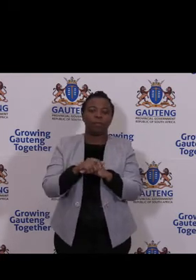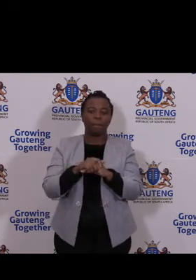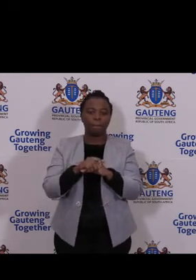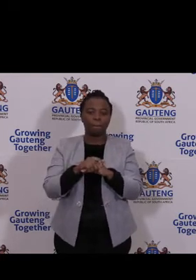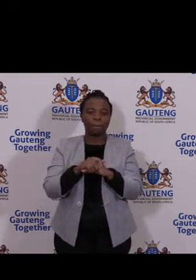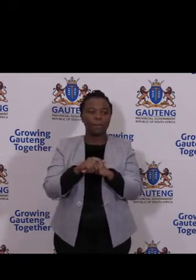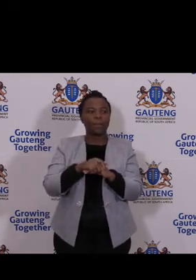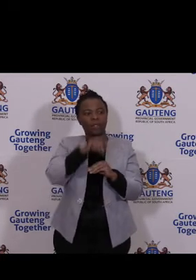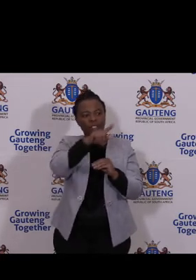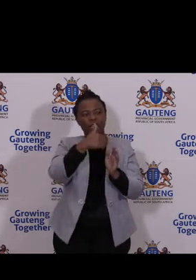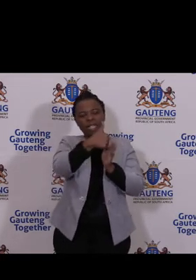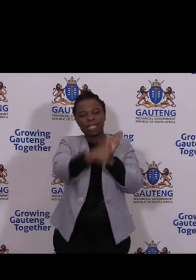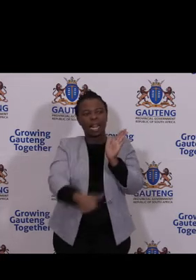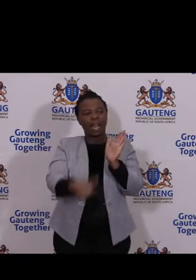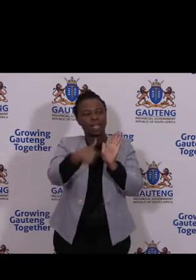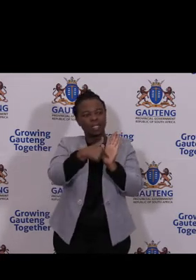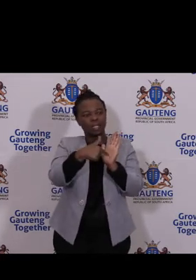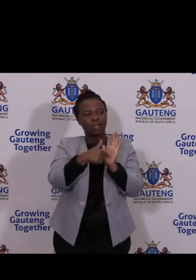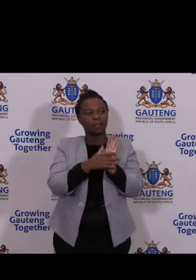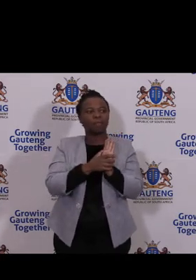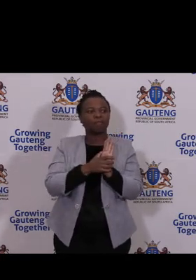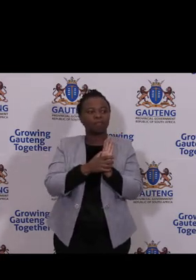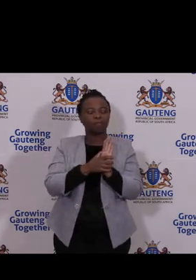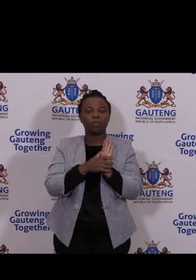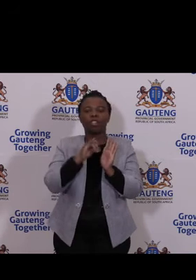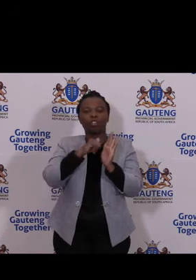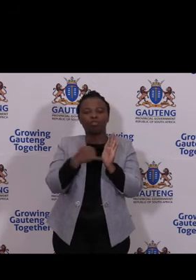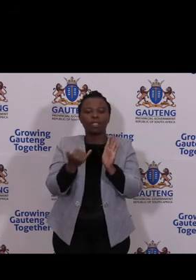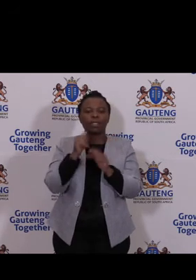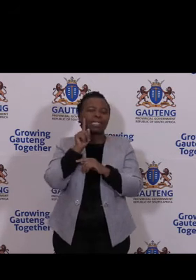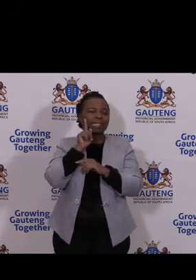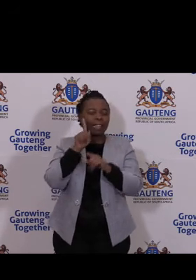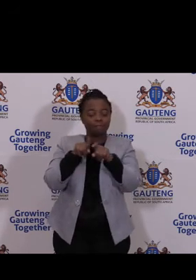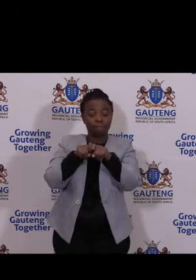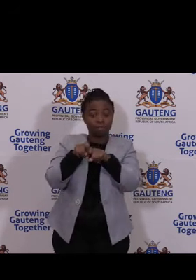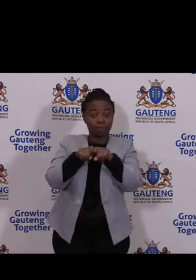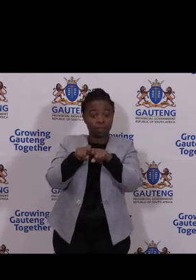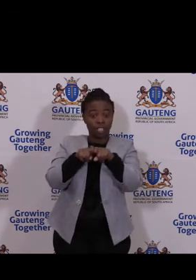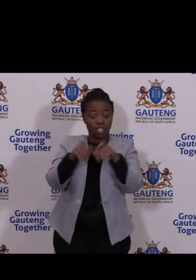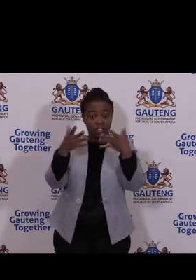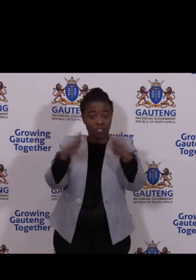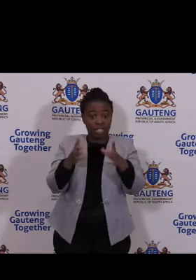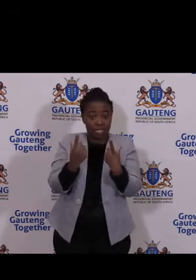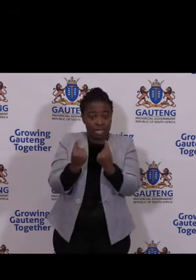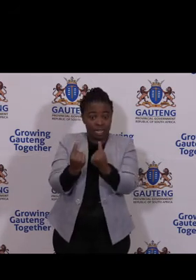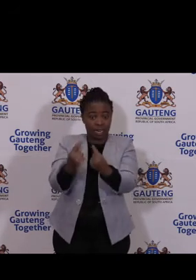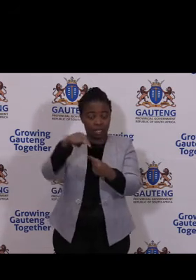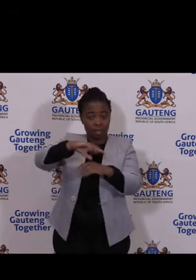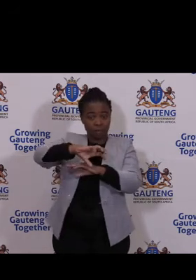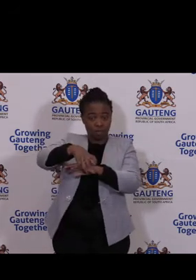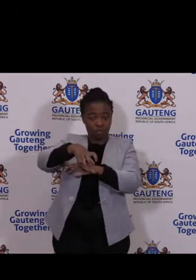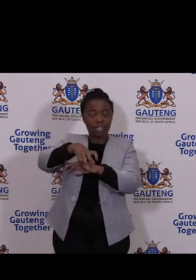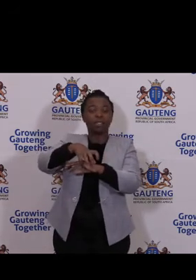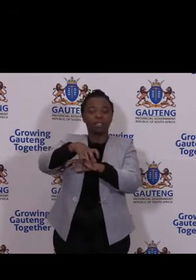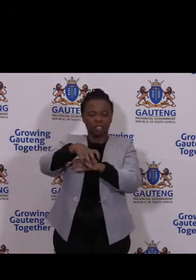This is a slide that we put up just to indicate the number of tests that we have done in the province, that we have actually contributed